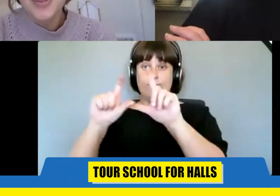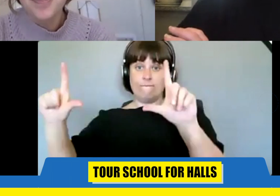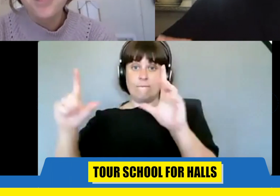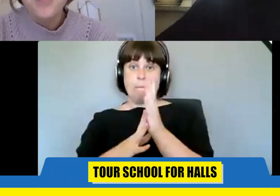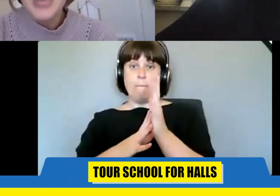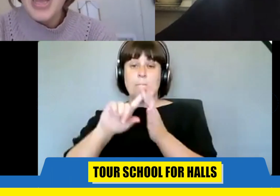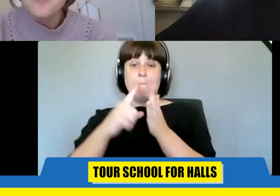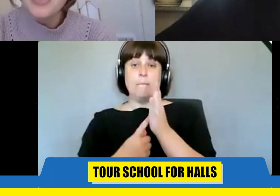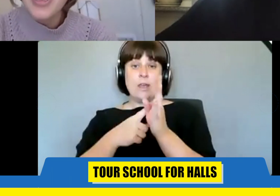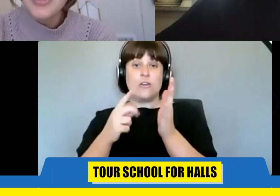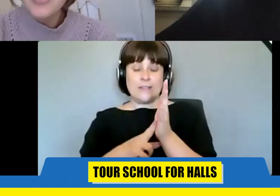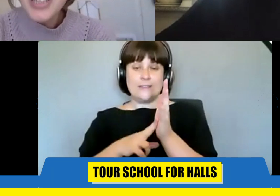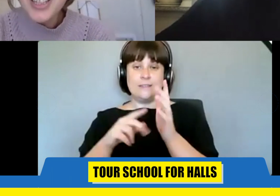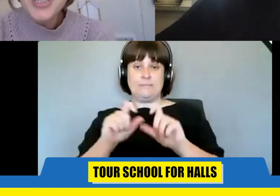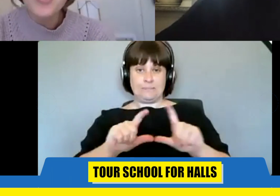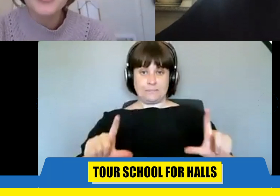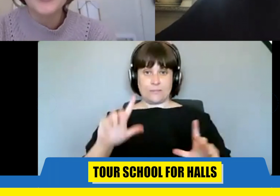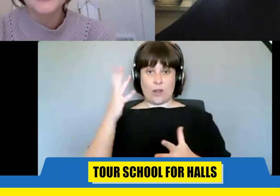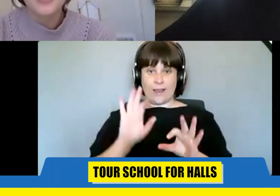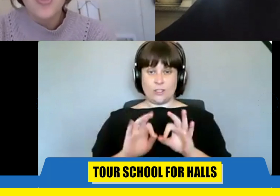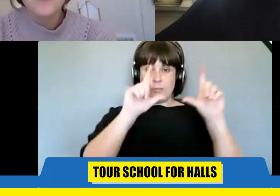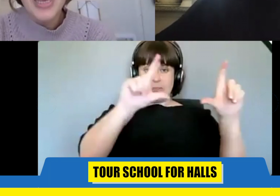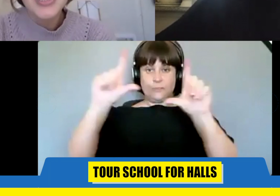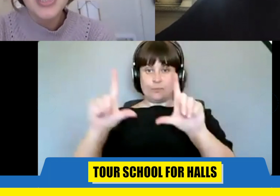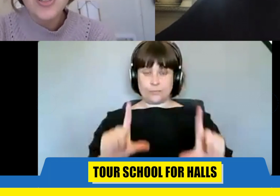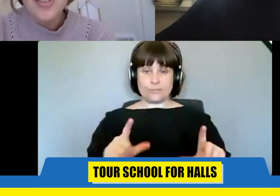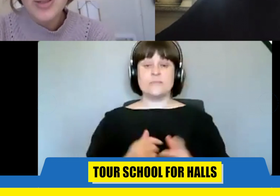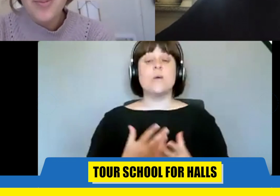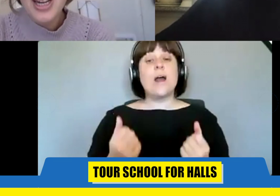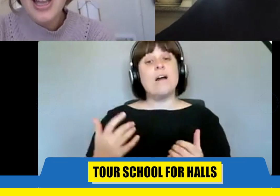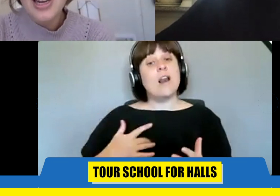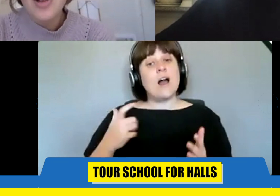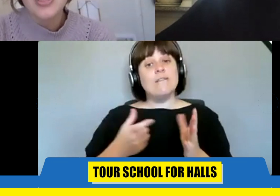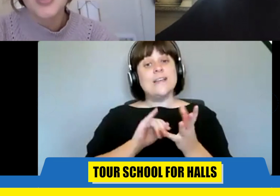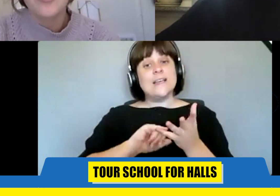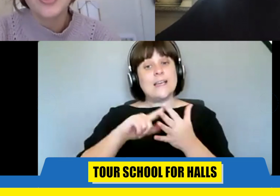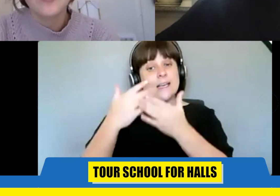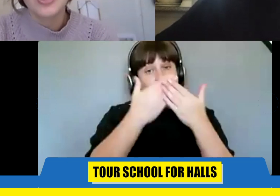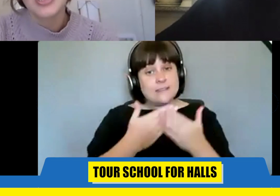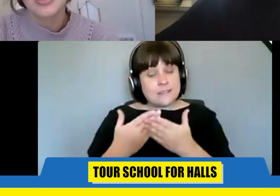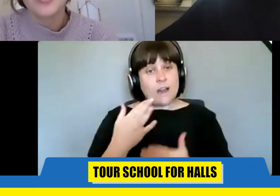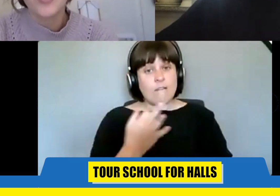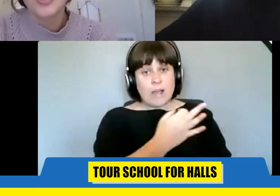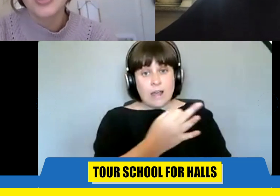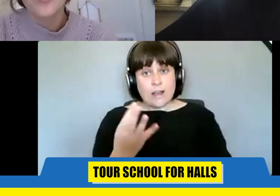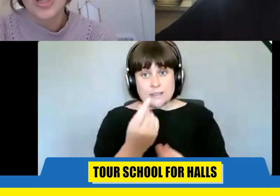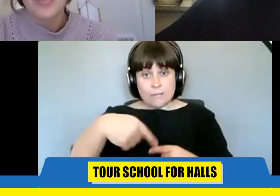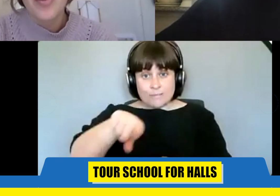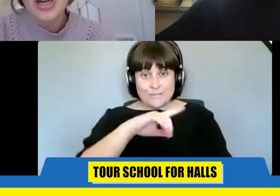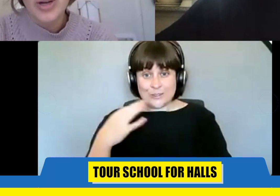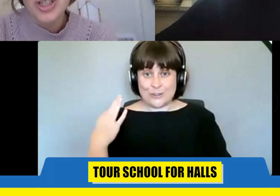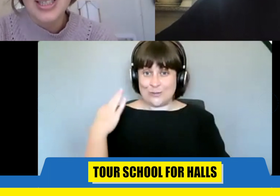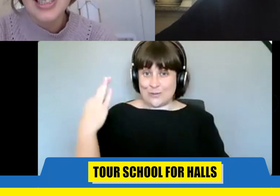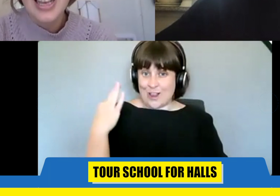highlighted. Unlike other sessions, we'll be doing some live case studies throughout this webinar, and I've asked some of you to volunteer to respond to some